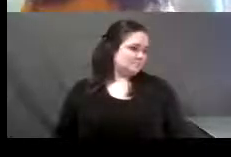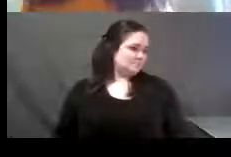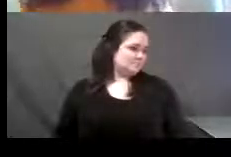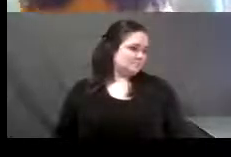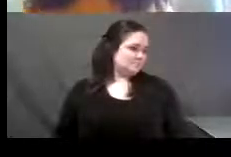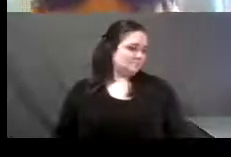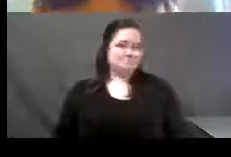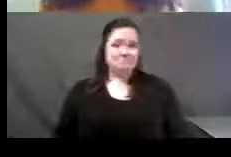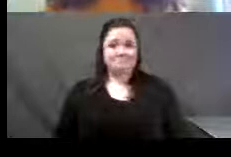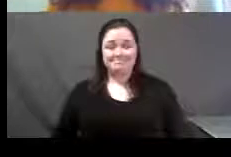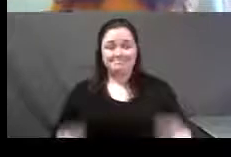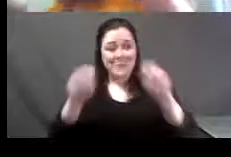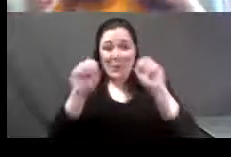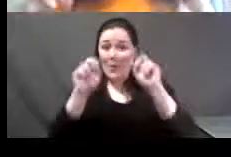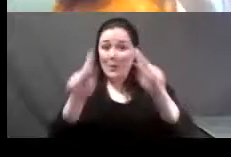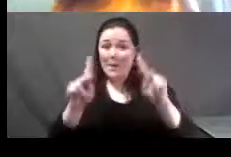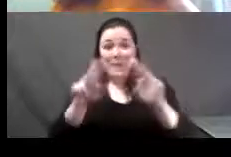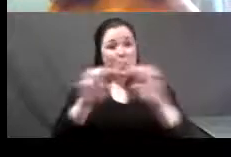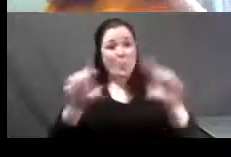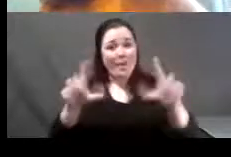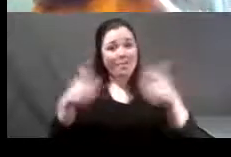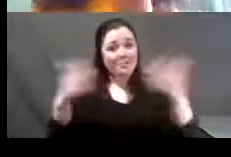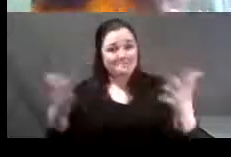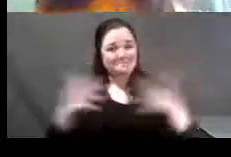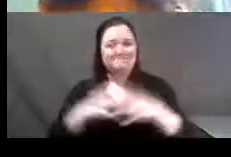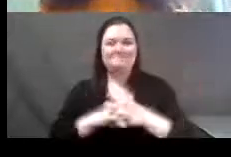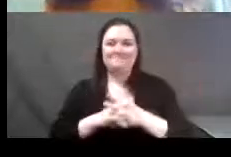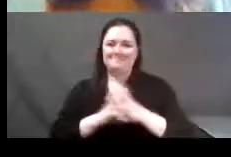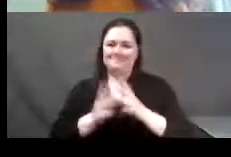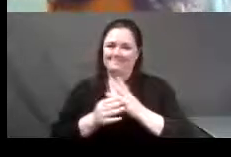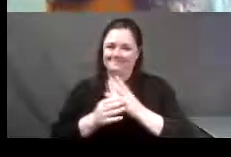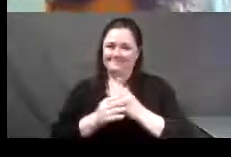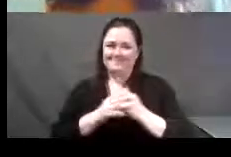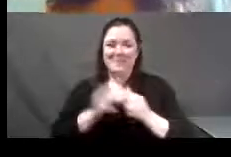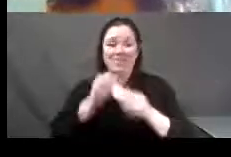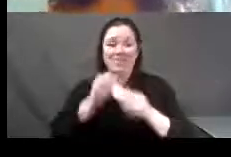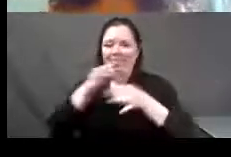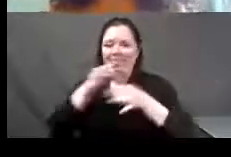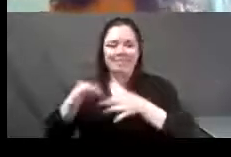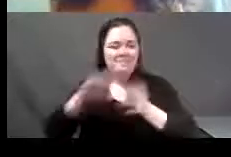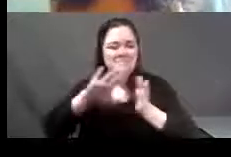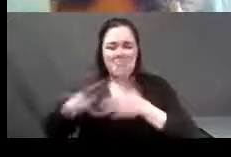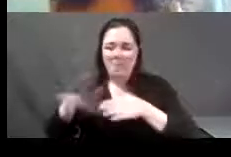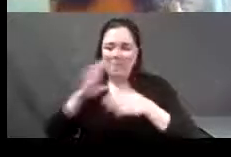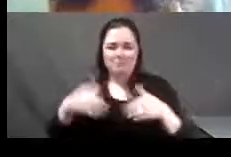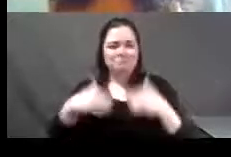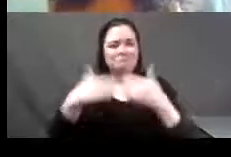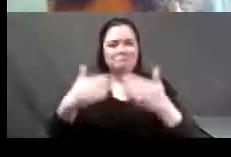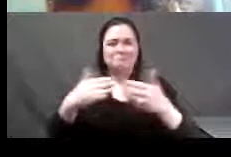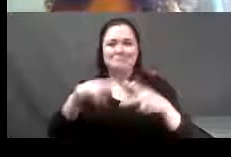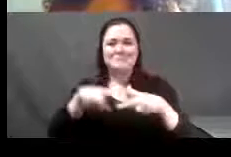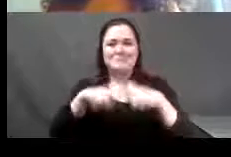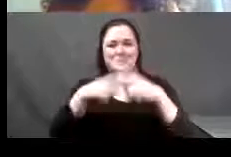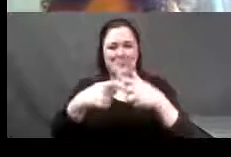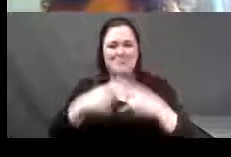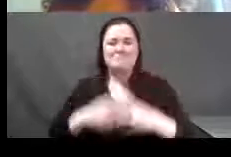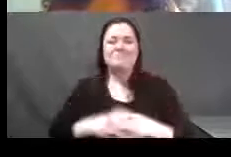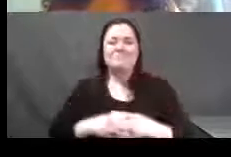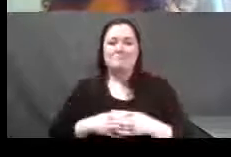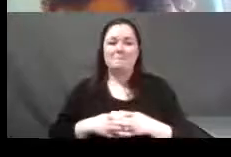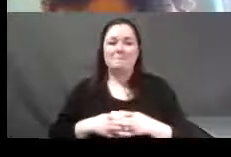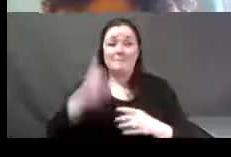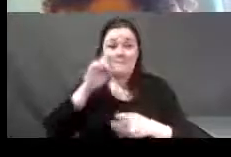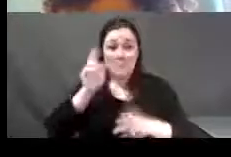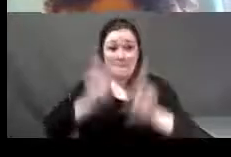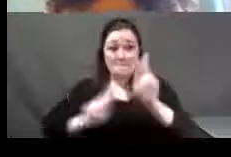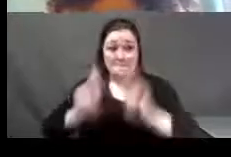Alrighty, well, I won't put any further ado and we can go ahead and get started. And for folks watching